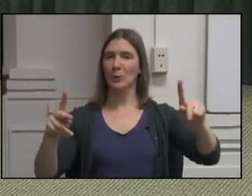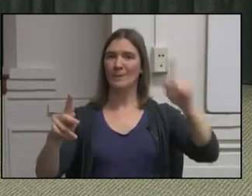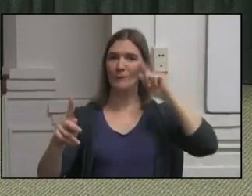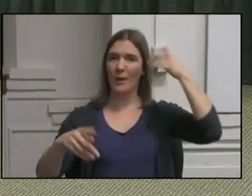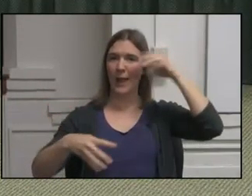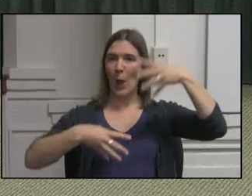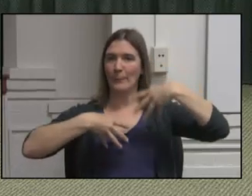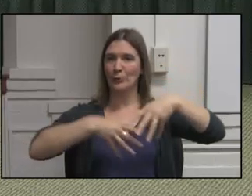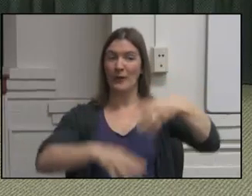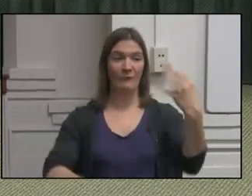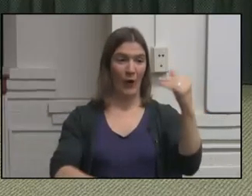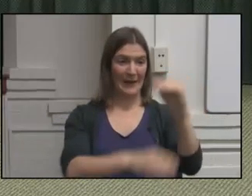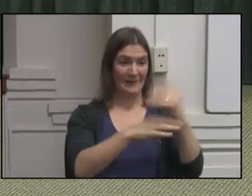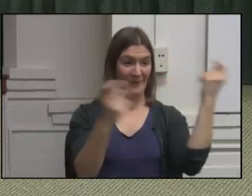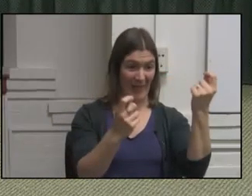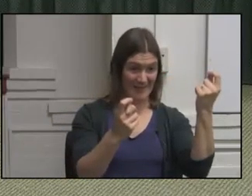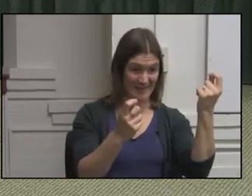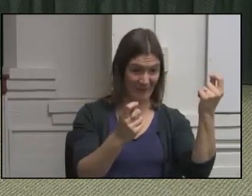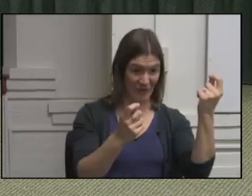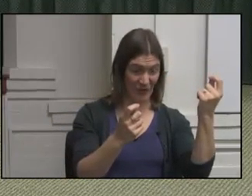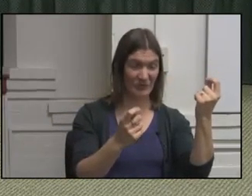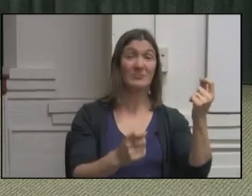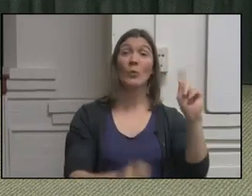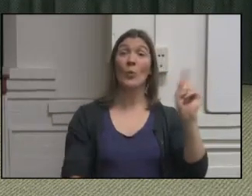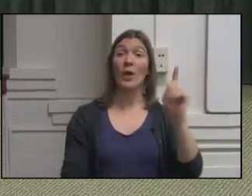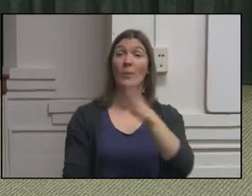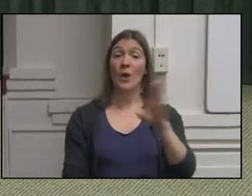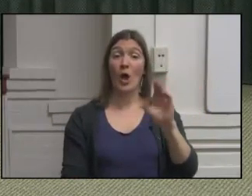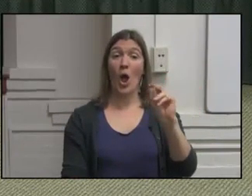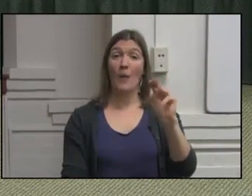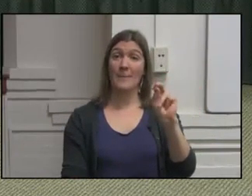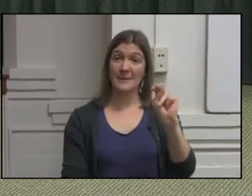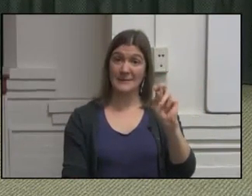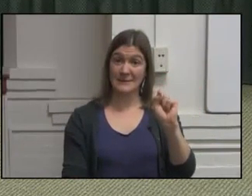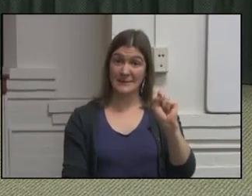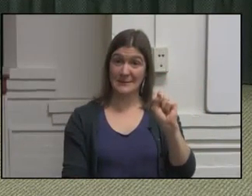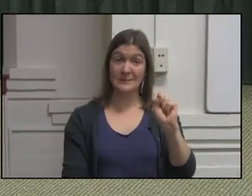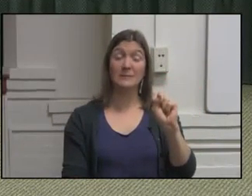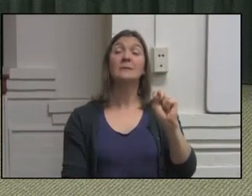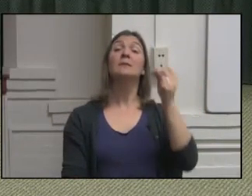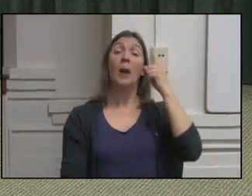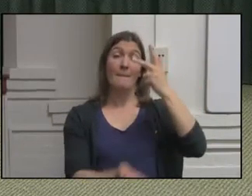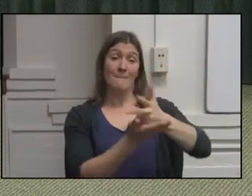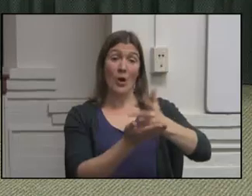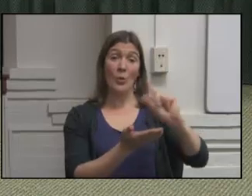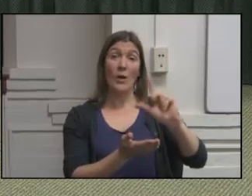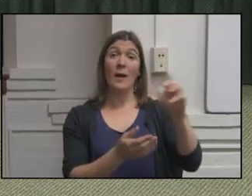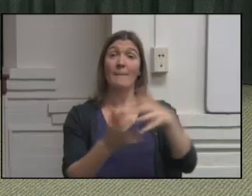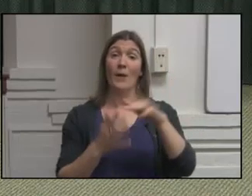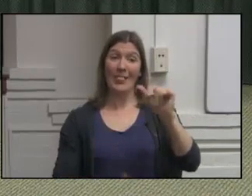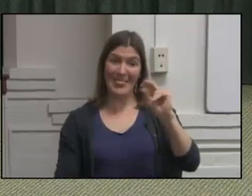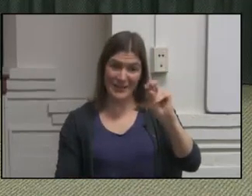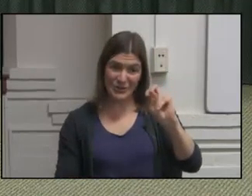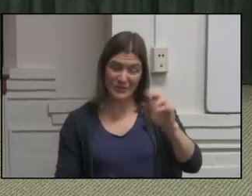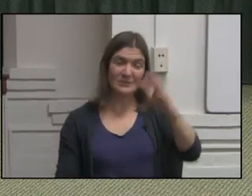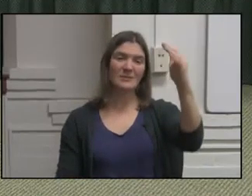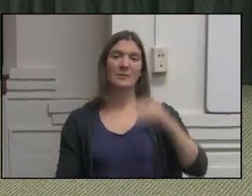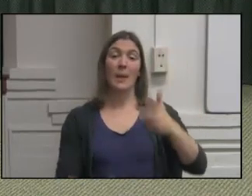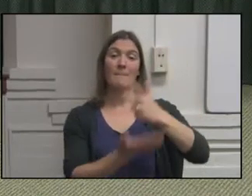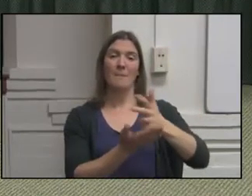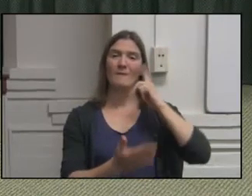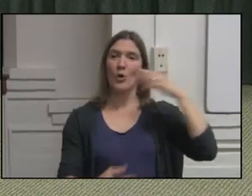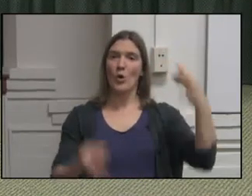of the Heifers Friday Evening Festival on the Brattleboro Common, in the parking lot at the American Legion, and in the parking lot of the Windham